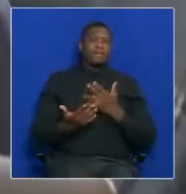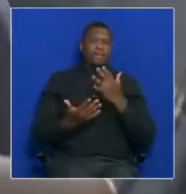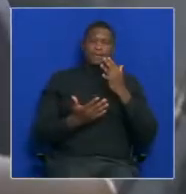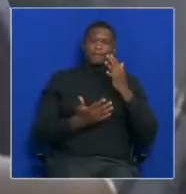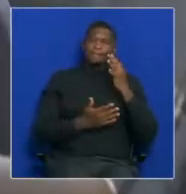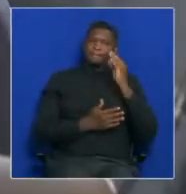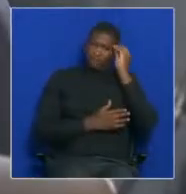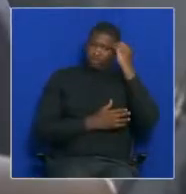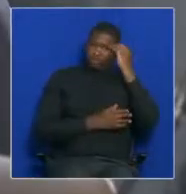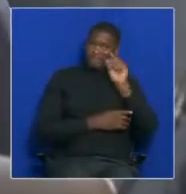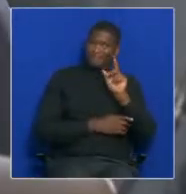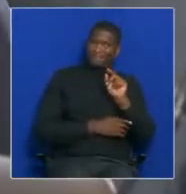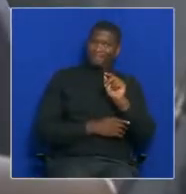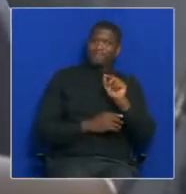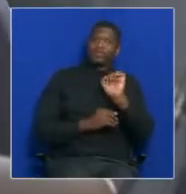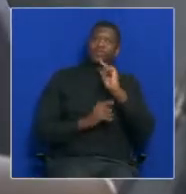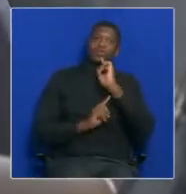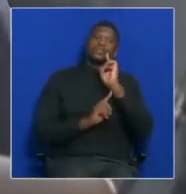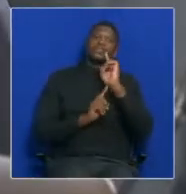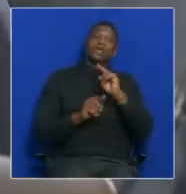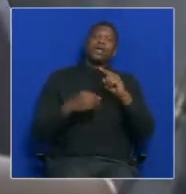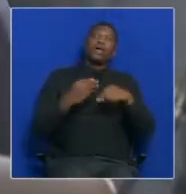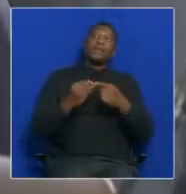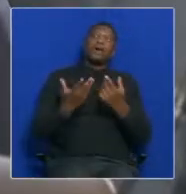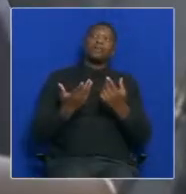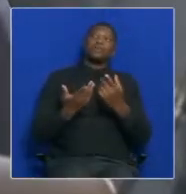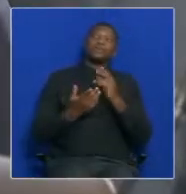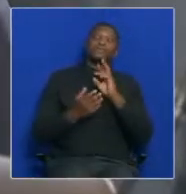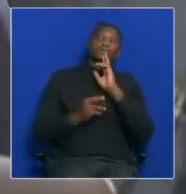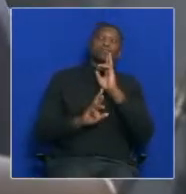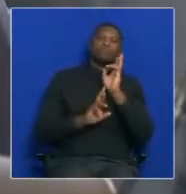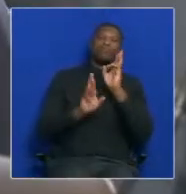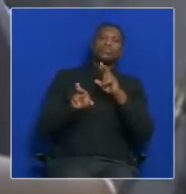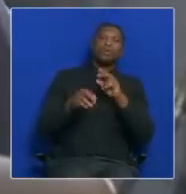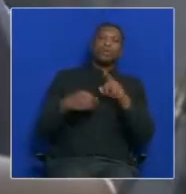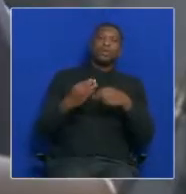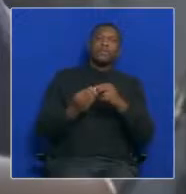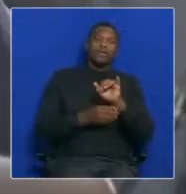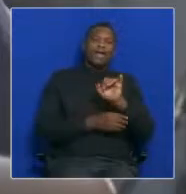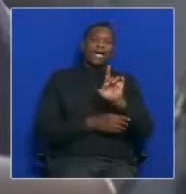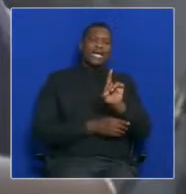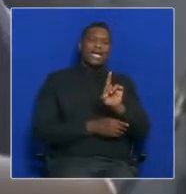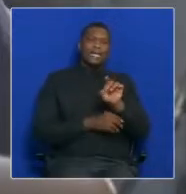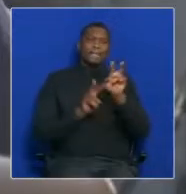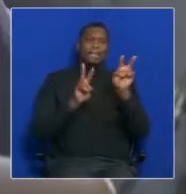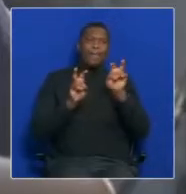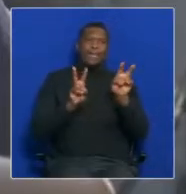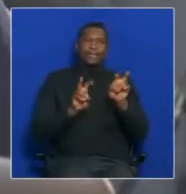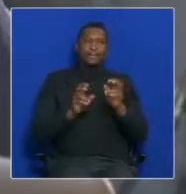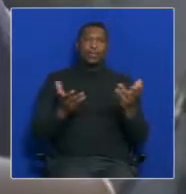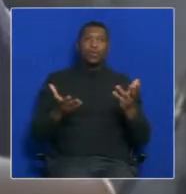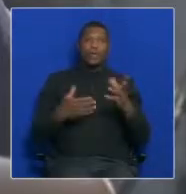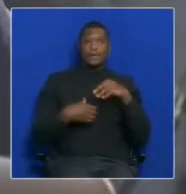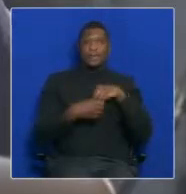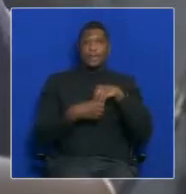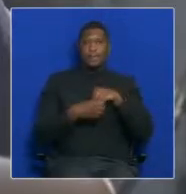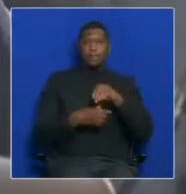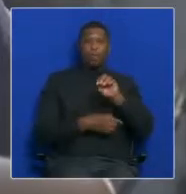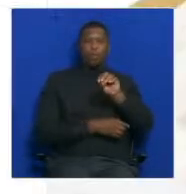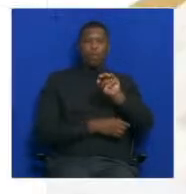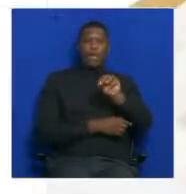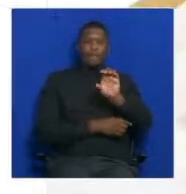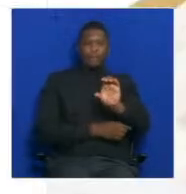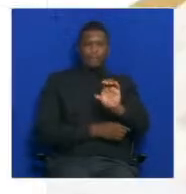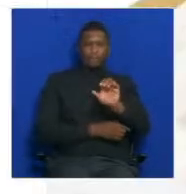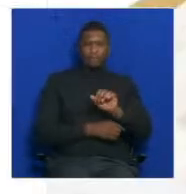reporting of the ID's matters at OMC. Can you explain what